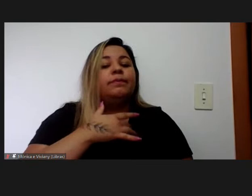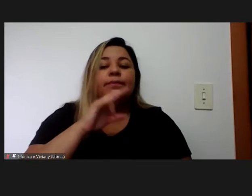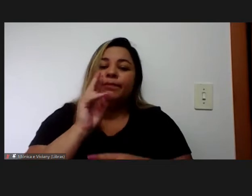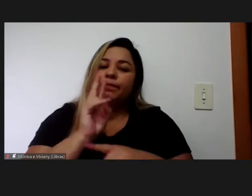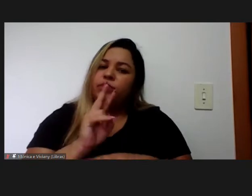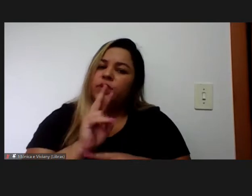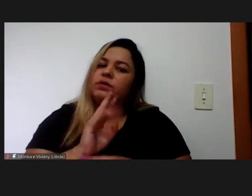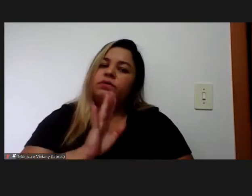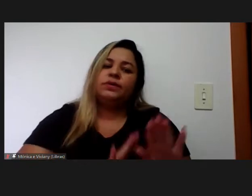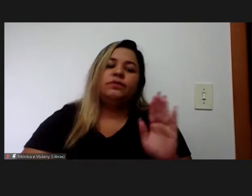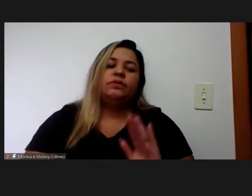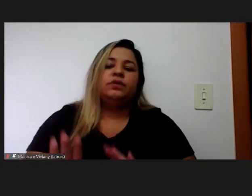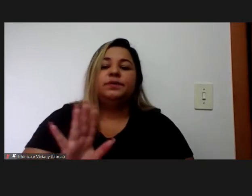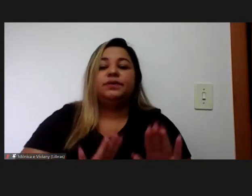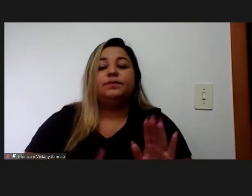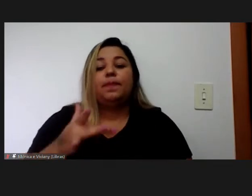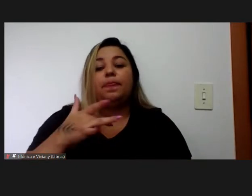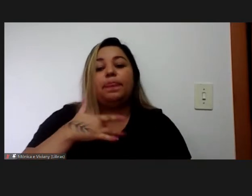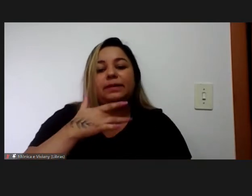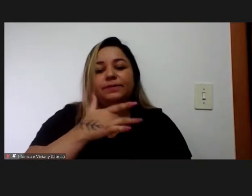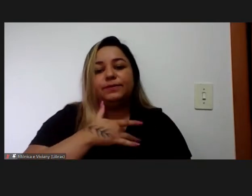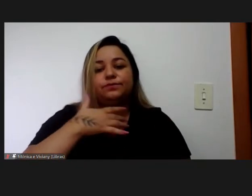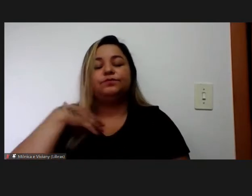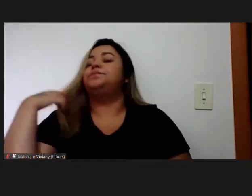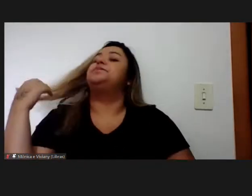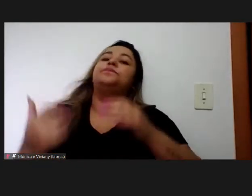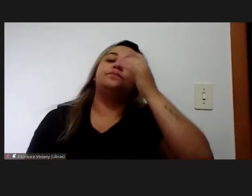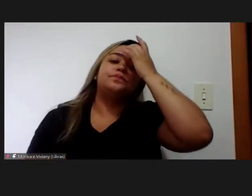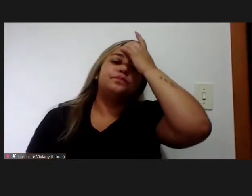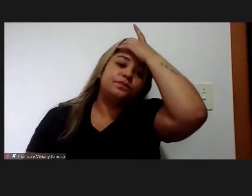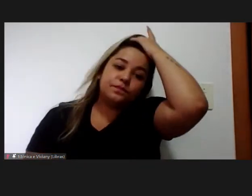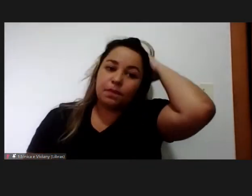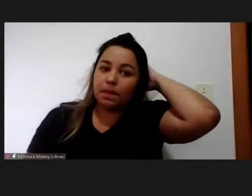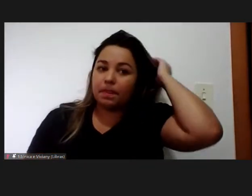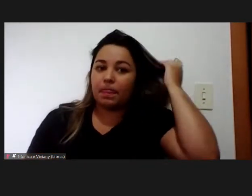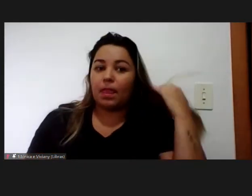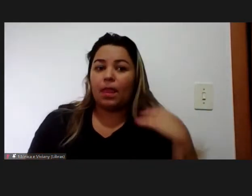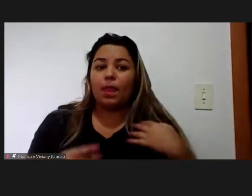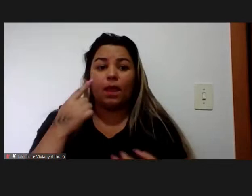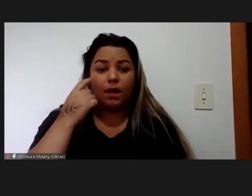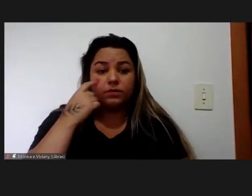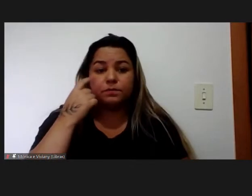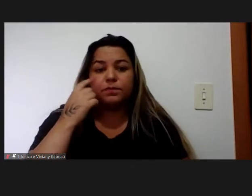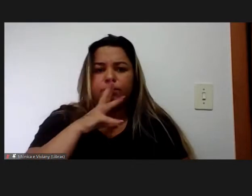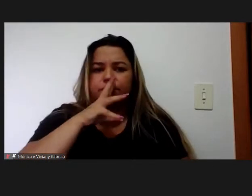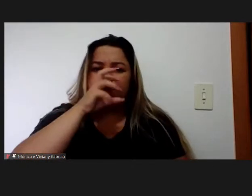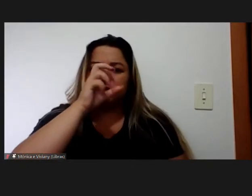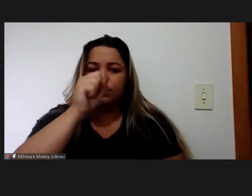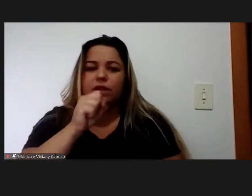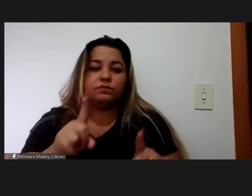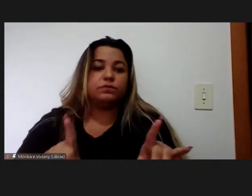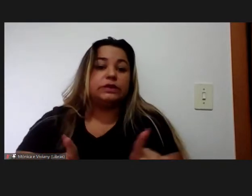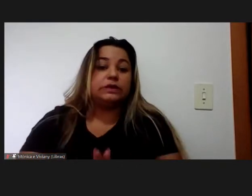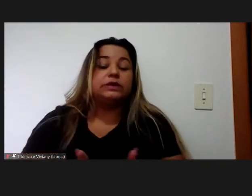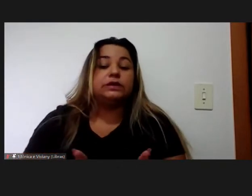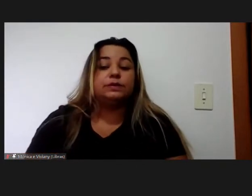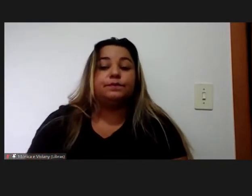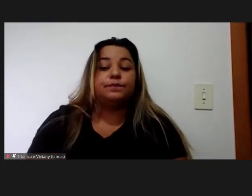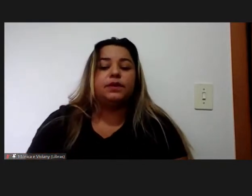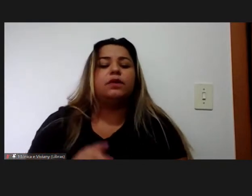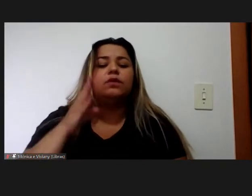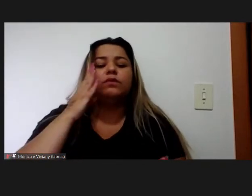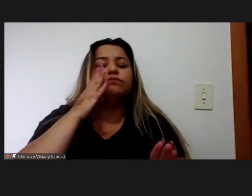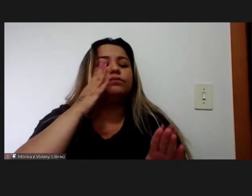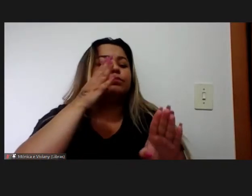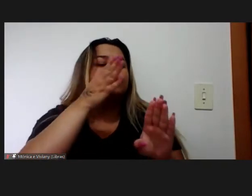promote health and rehabilitation of health also. The primary attention and the strengthening of the